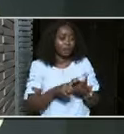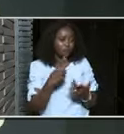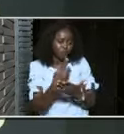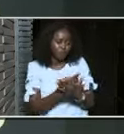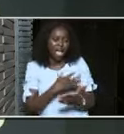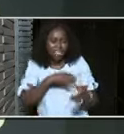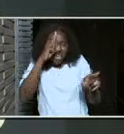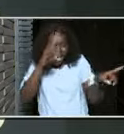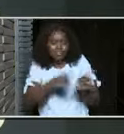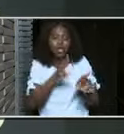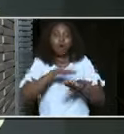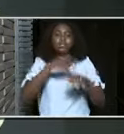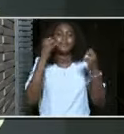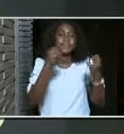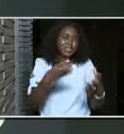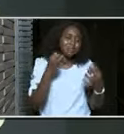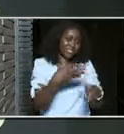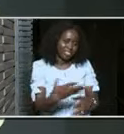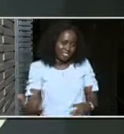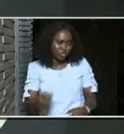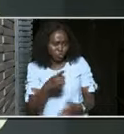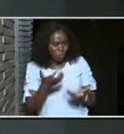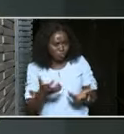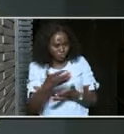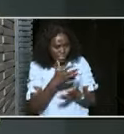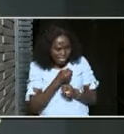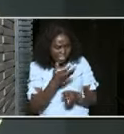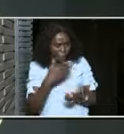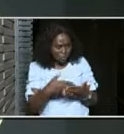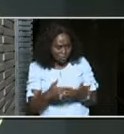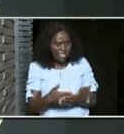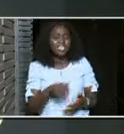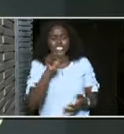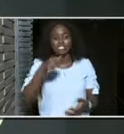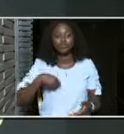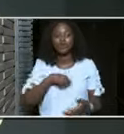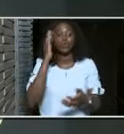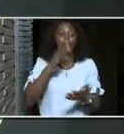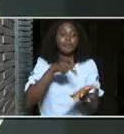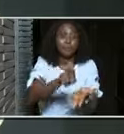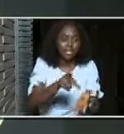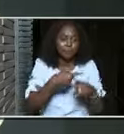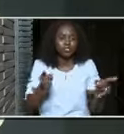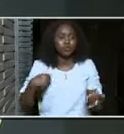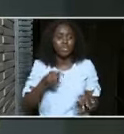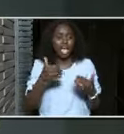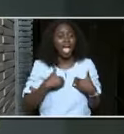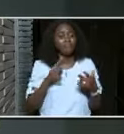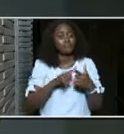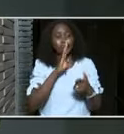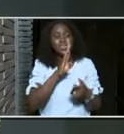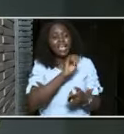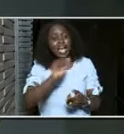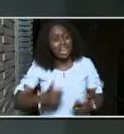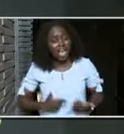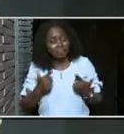agree on many things. They want to get their money. Yes, we'll pay, but the fact of the matter is we have to be alive before we pay them.